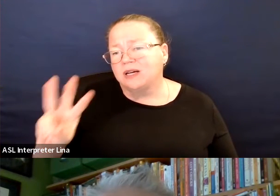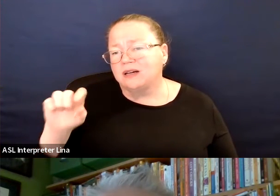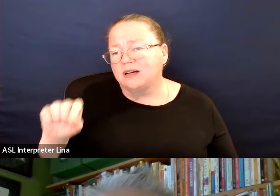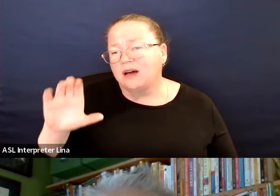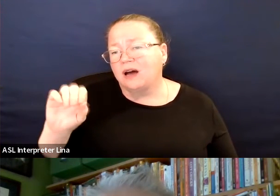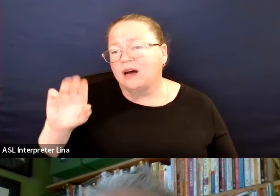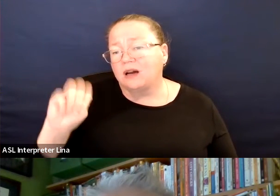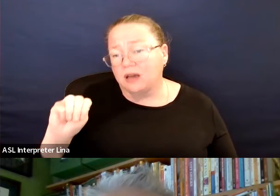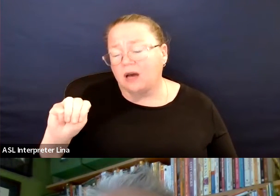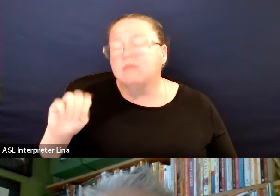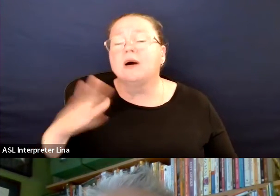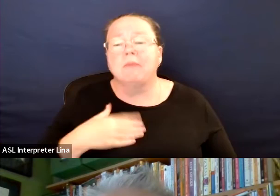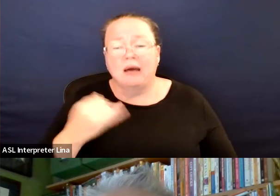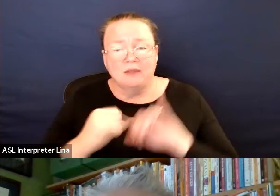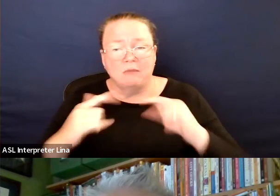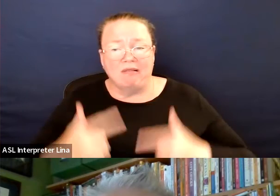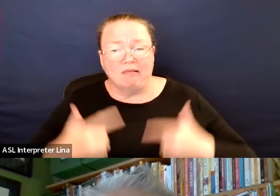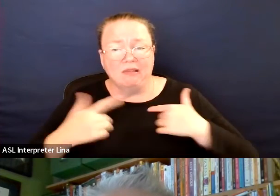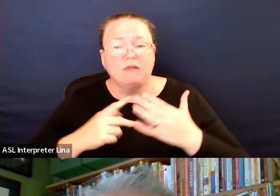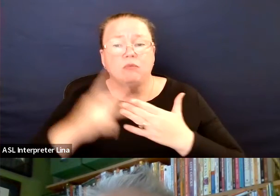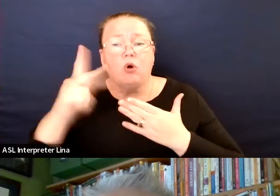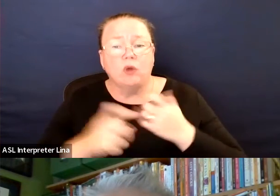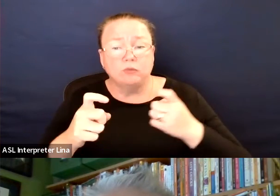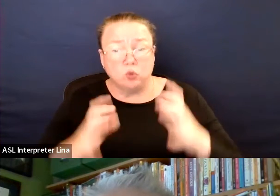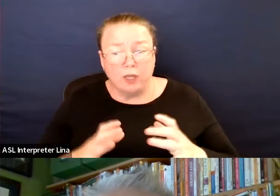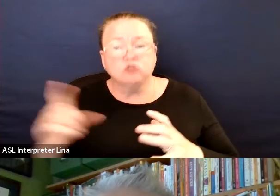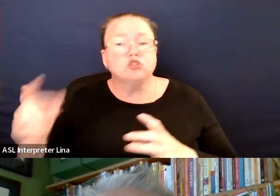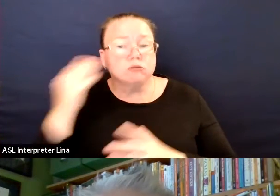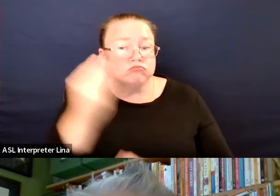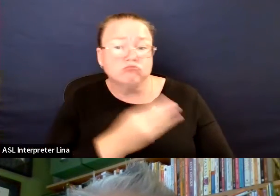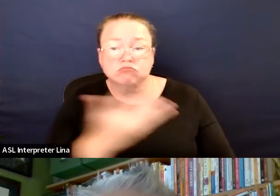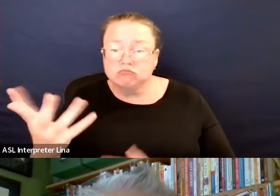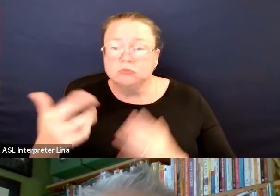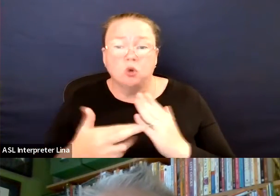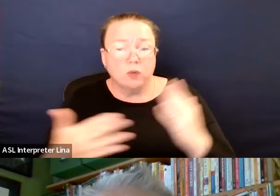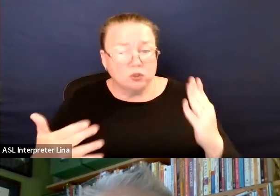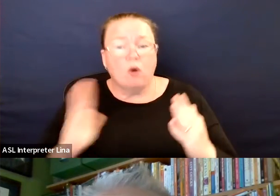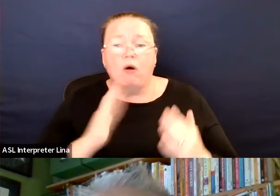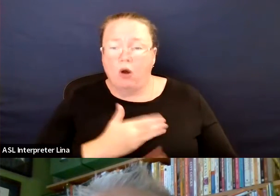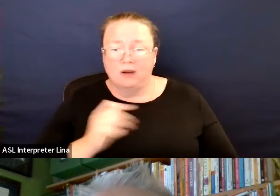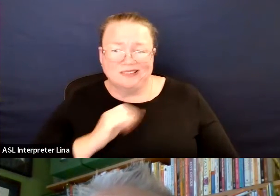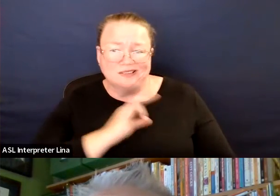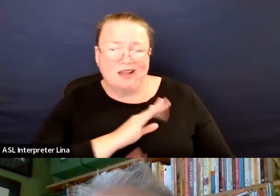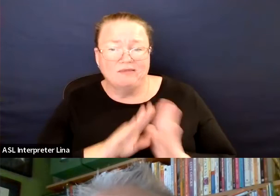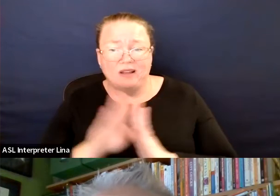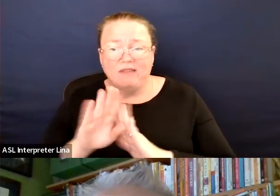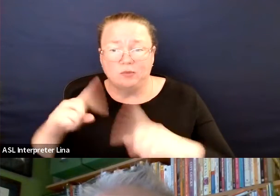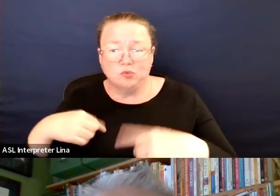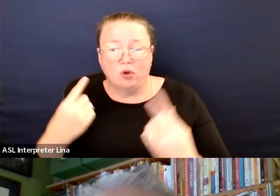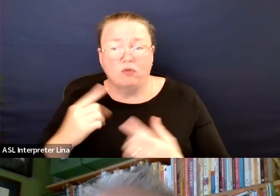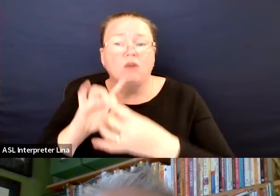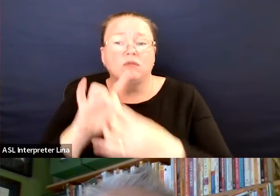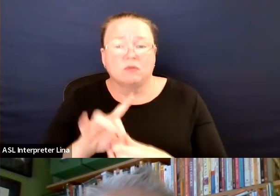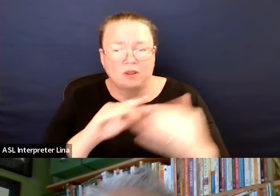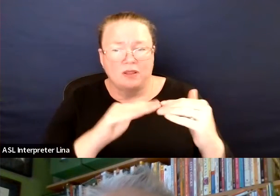amandam@cilww.com. She's my independent living program director, so she could share what resources our staff have developed around developing the